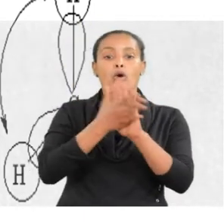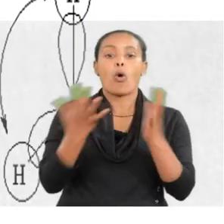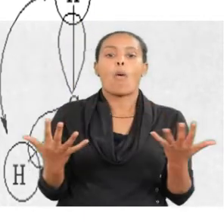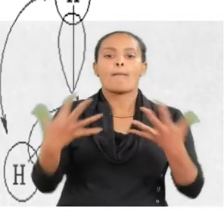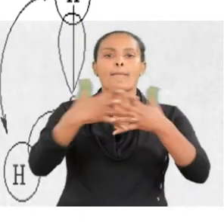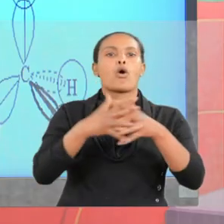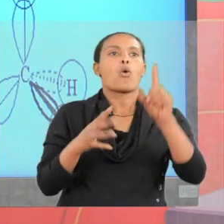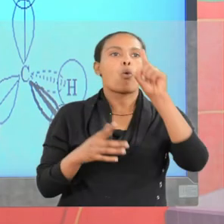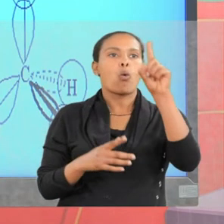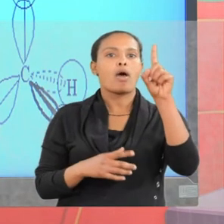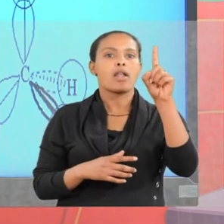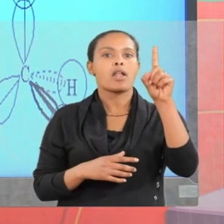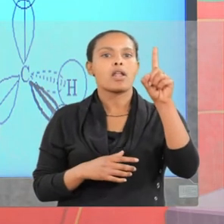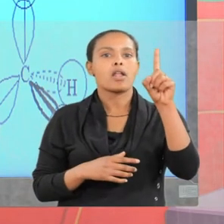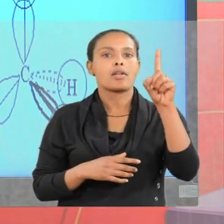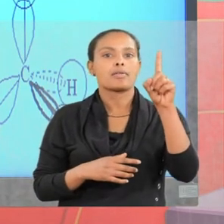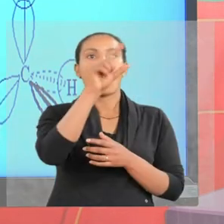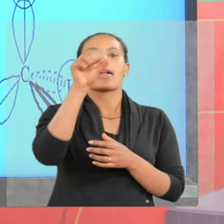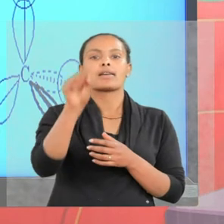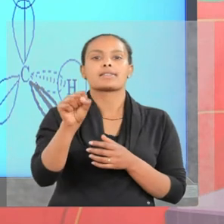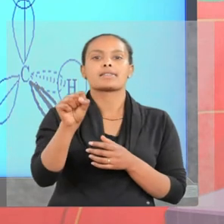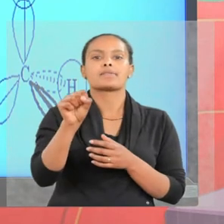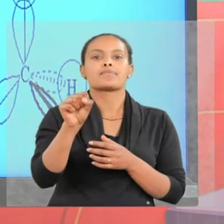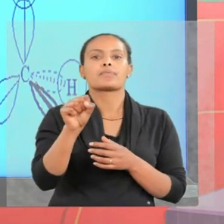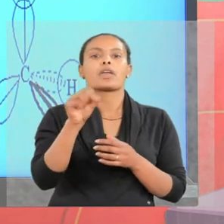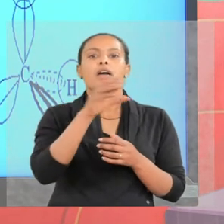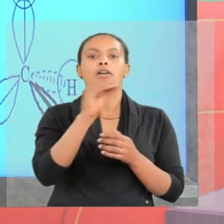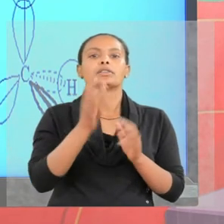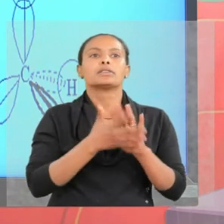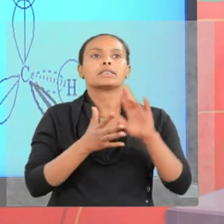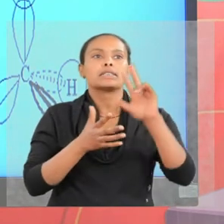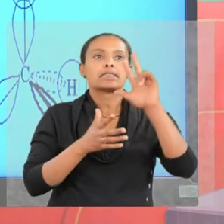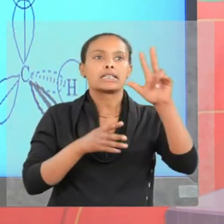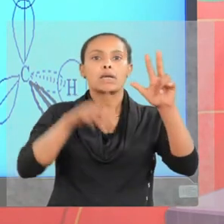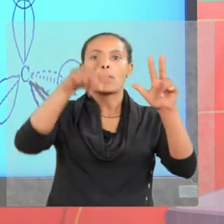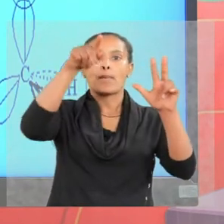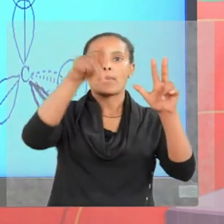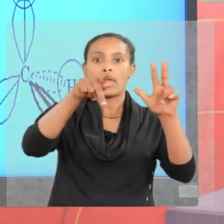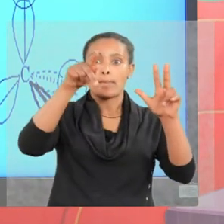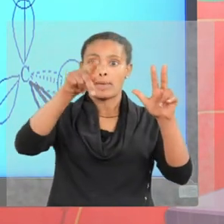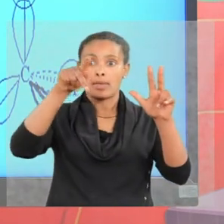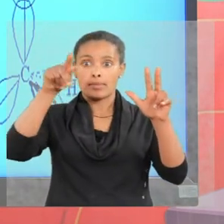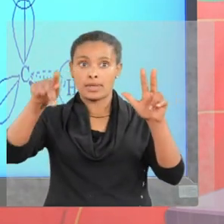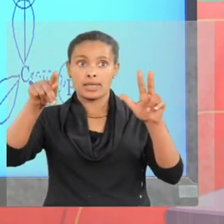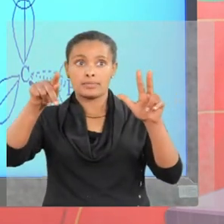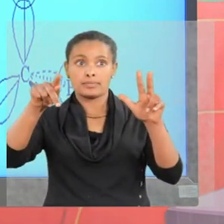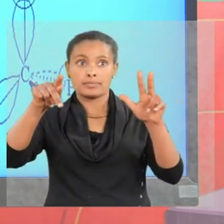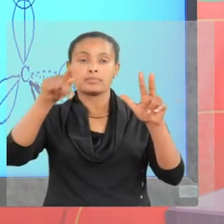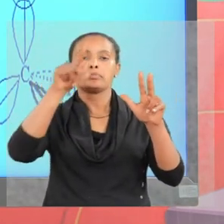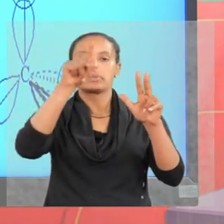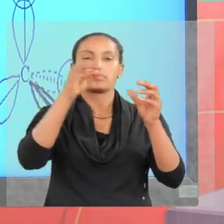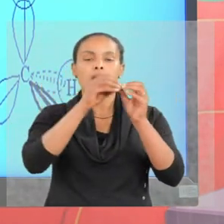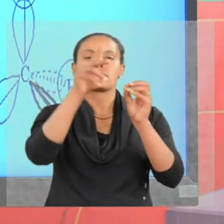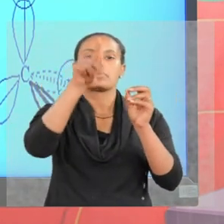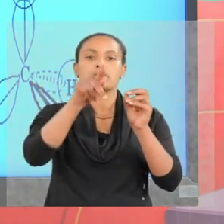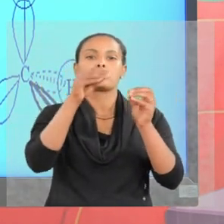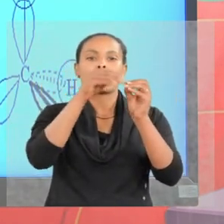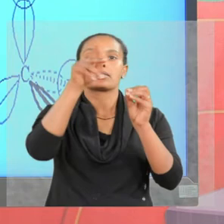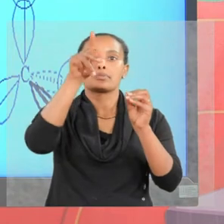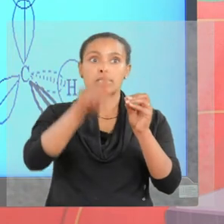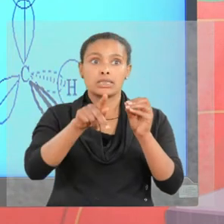Combination of 1s and 3p orbitals plus p plus p plus